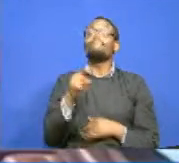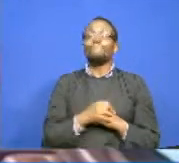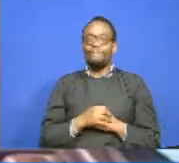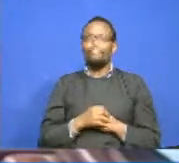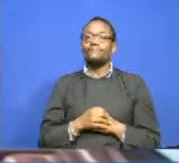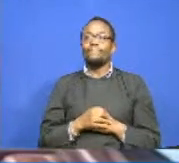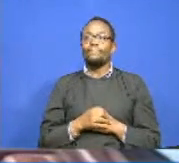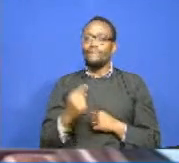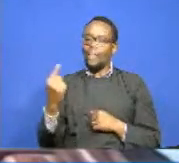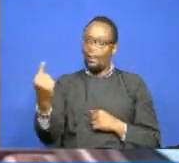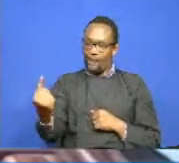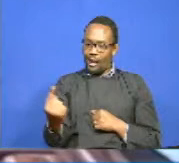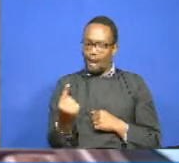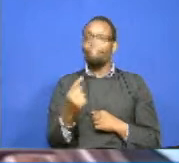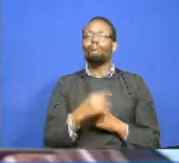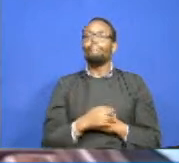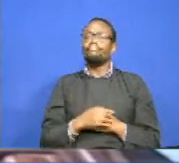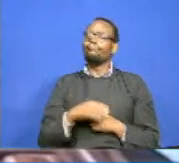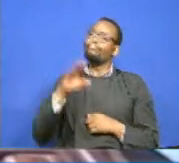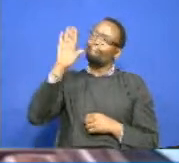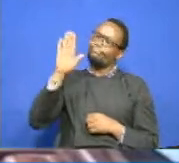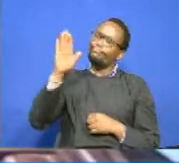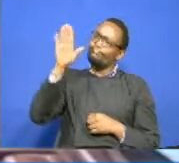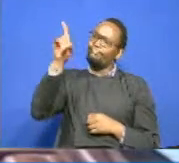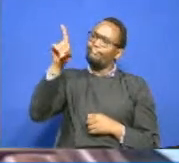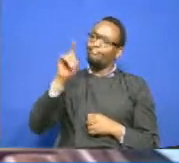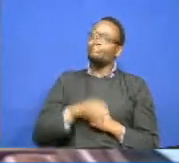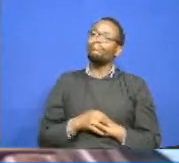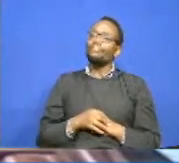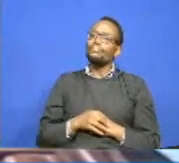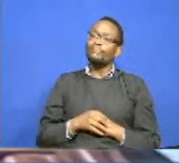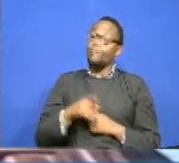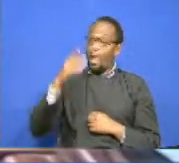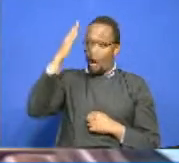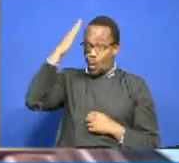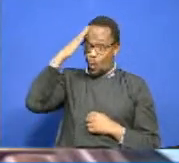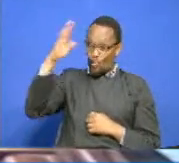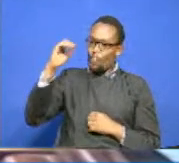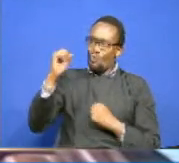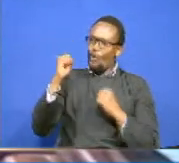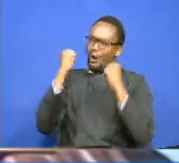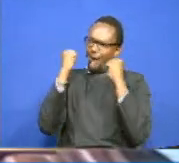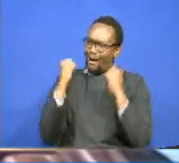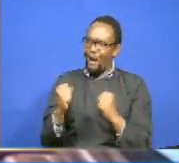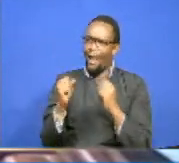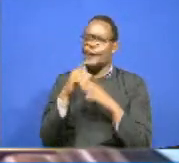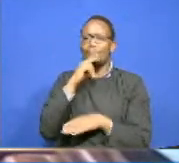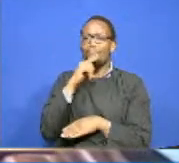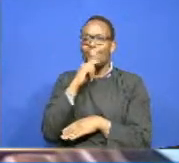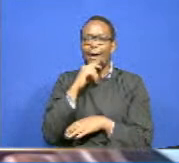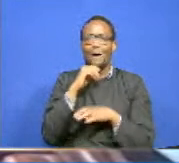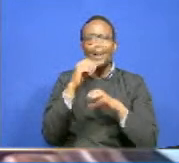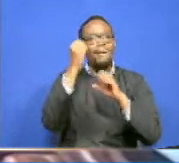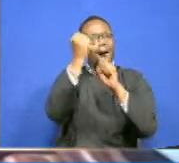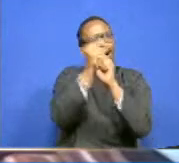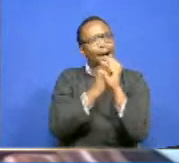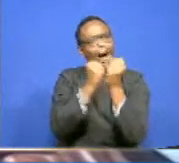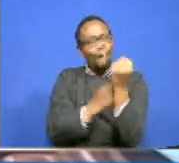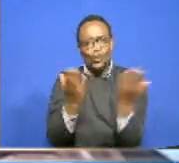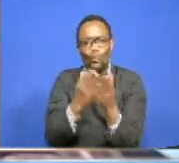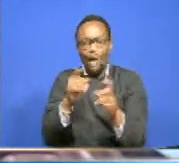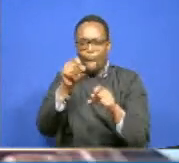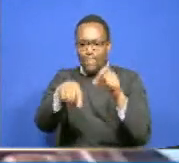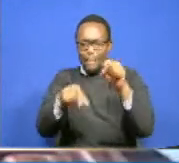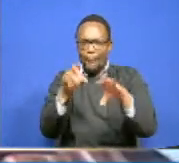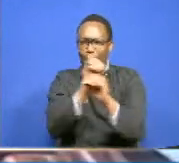one talent came. Master, he said, I knew that you are a hard man, harvesting where you have not